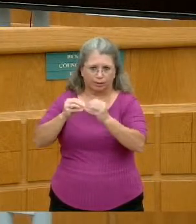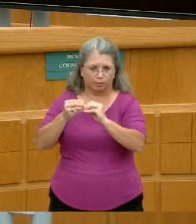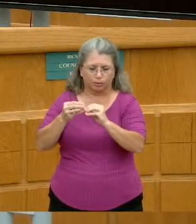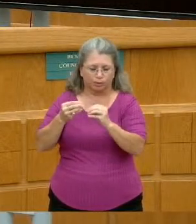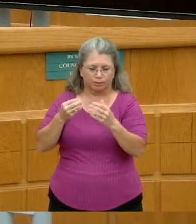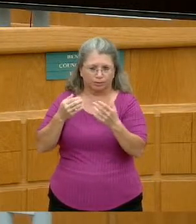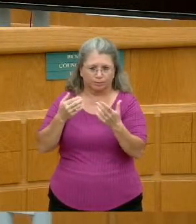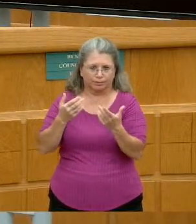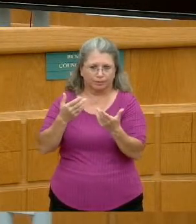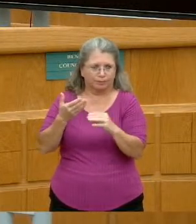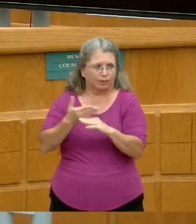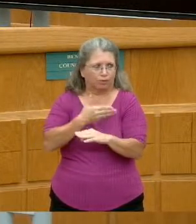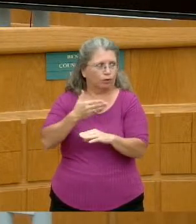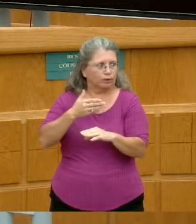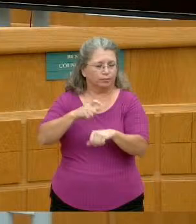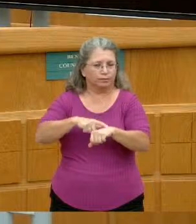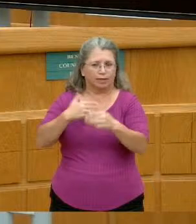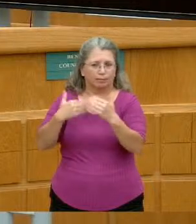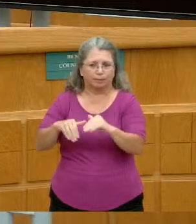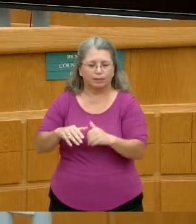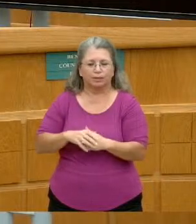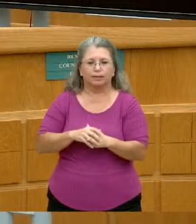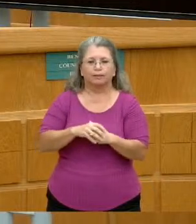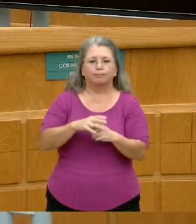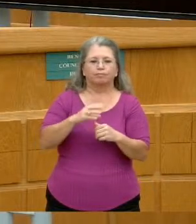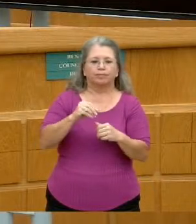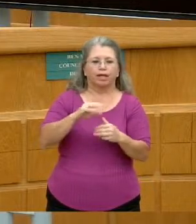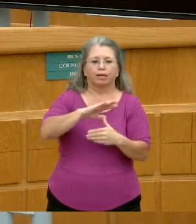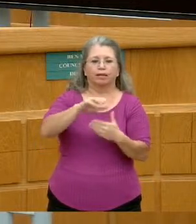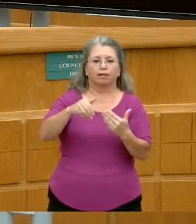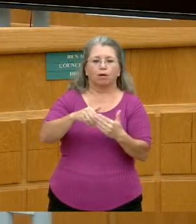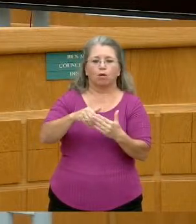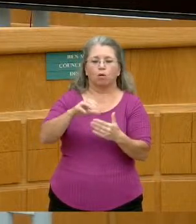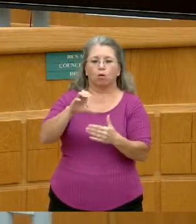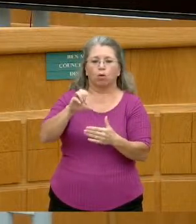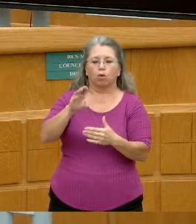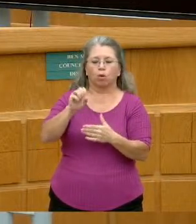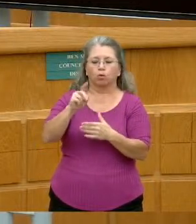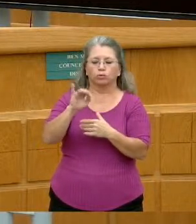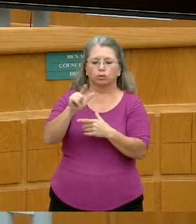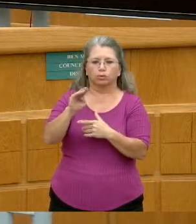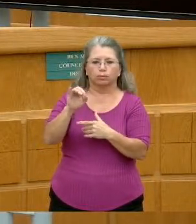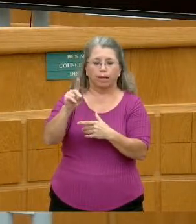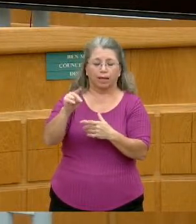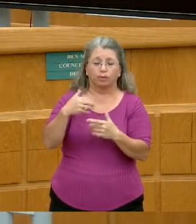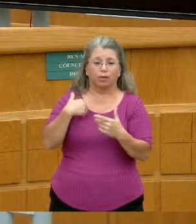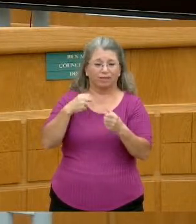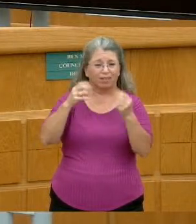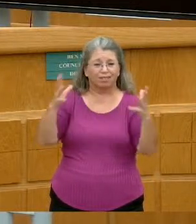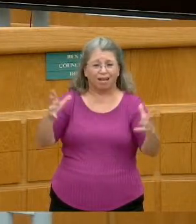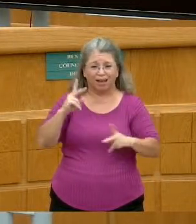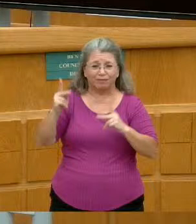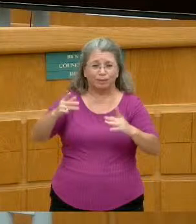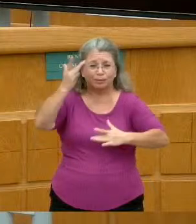completed. And across the whole coastal bend area, there's a lot of people that are sick right